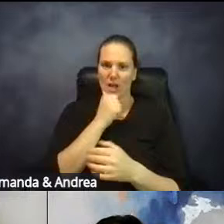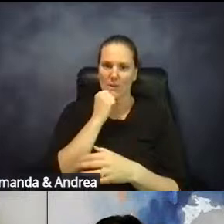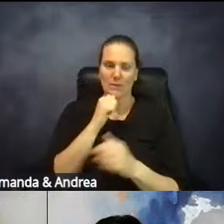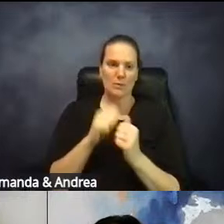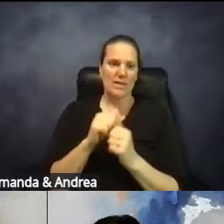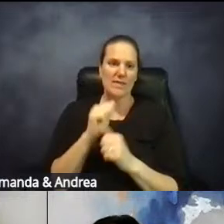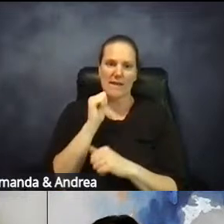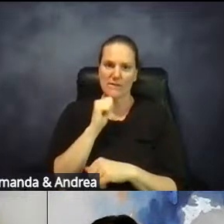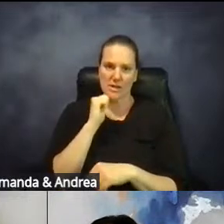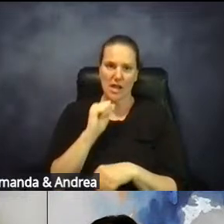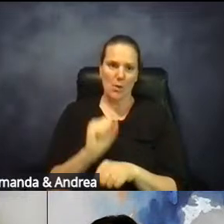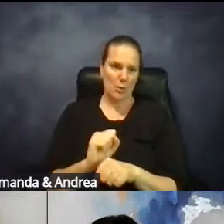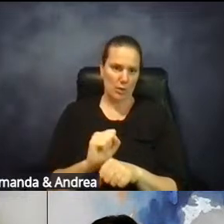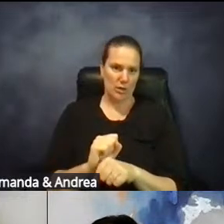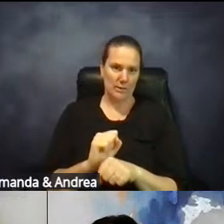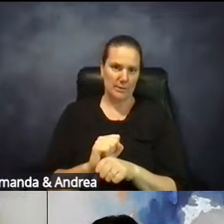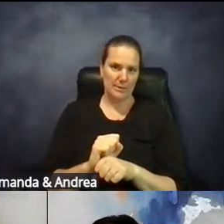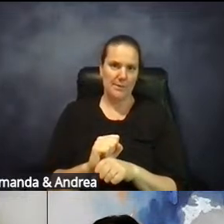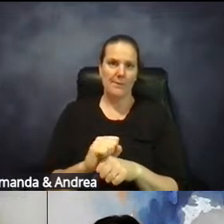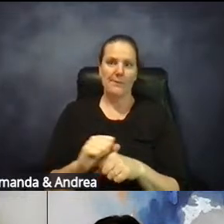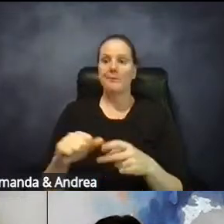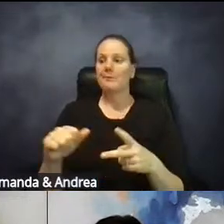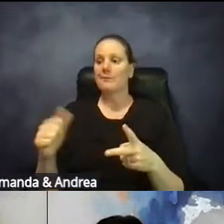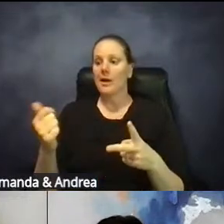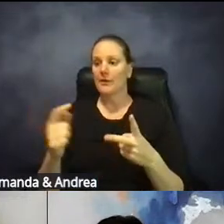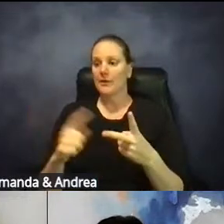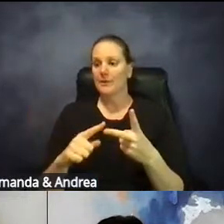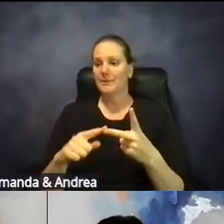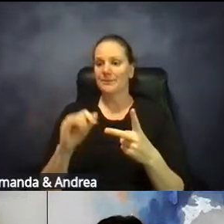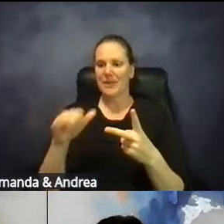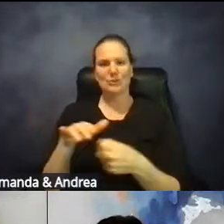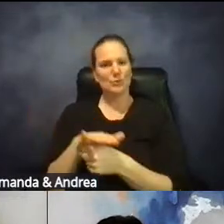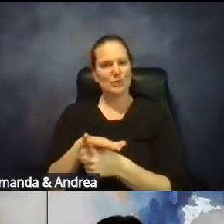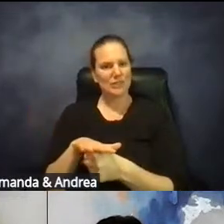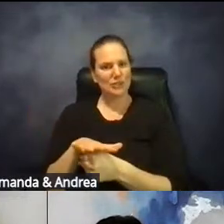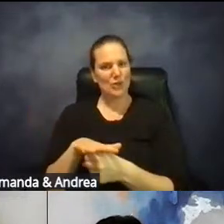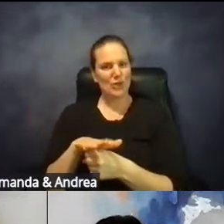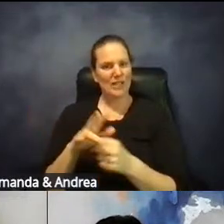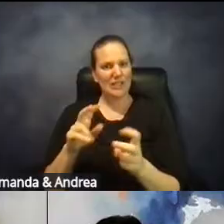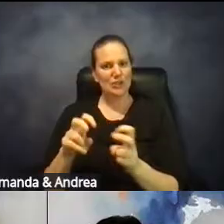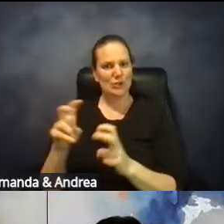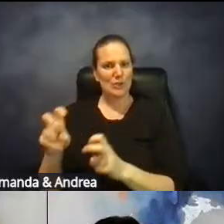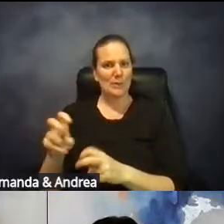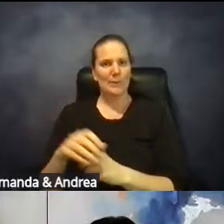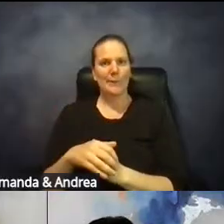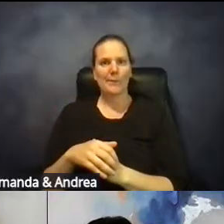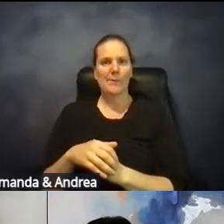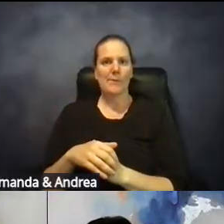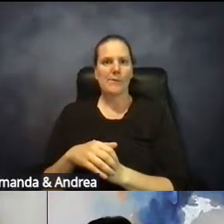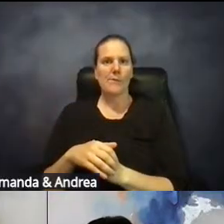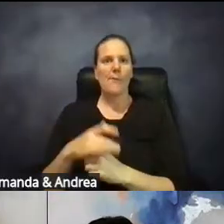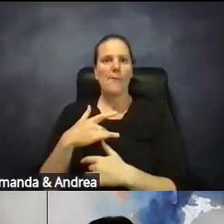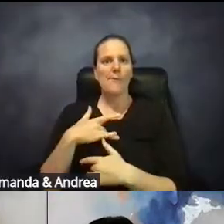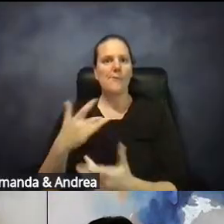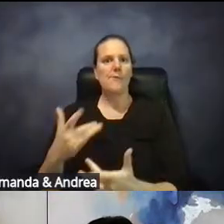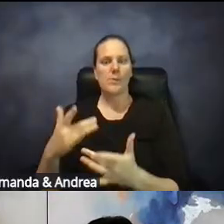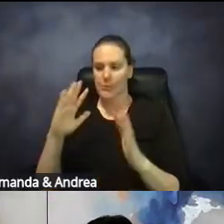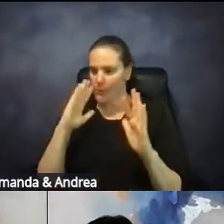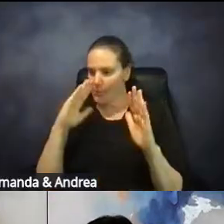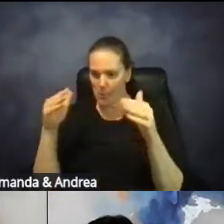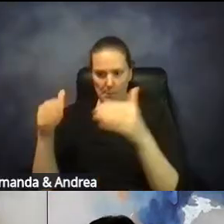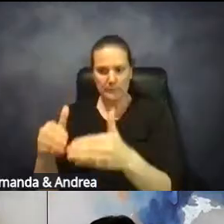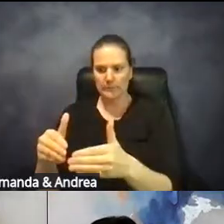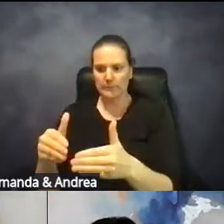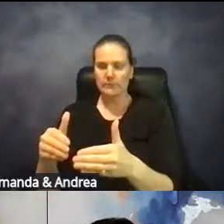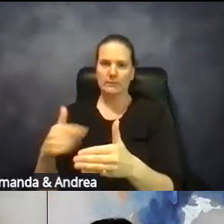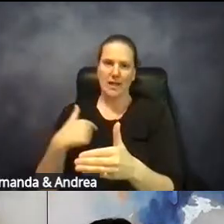day-to-day work. The other thing is that it's a regional issue, and we often are siloed into, well,